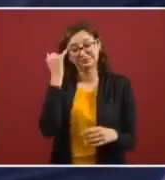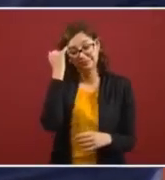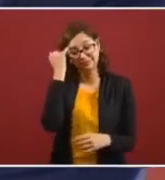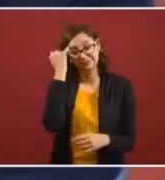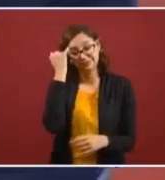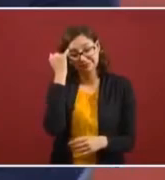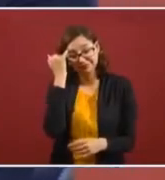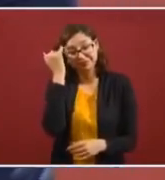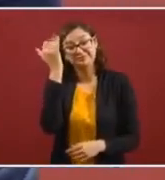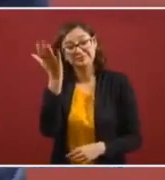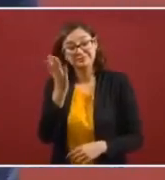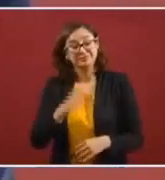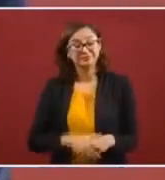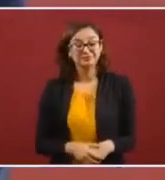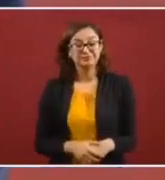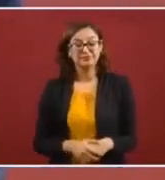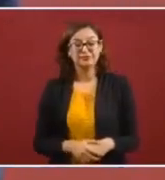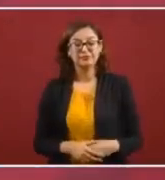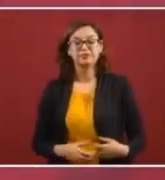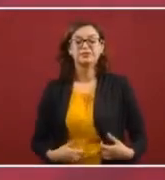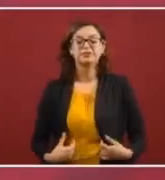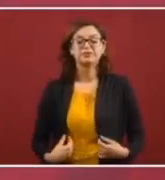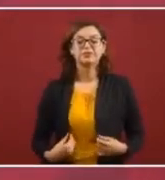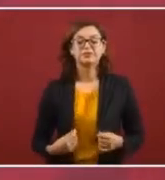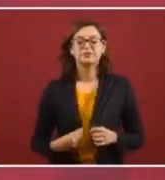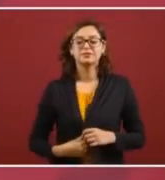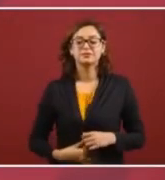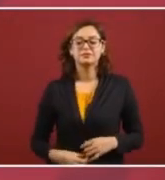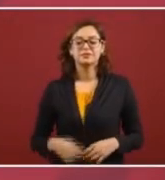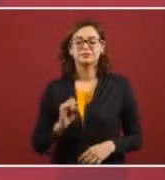Imagine if on Thursday,